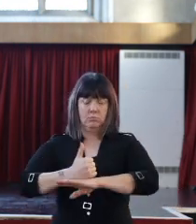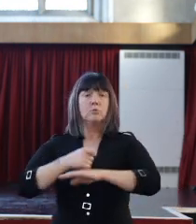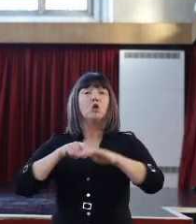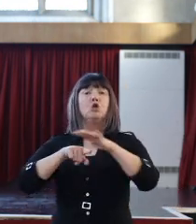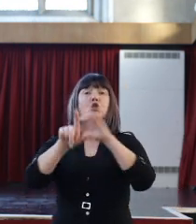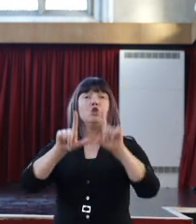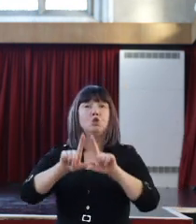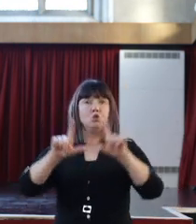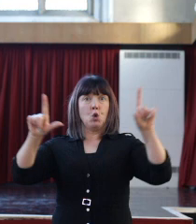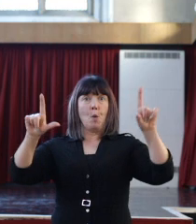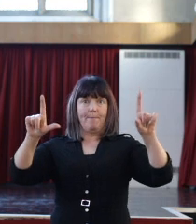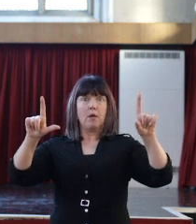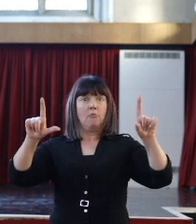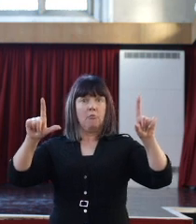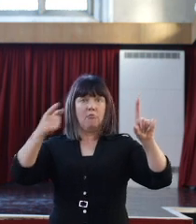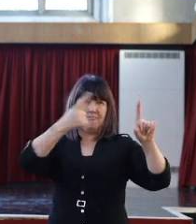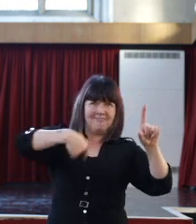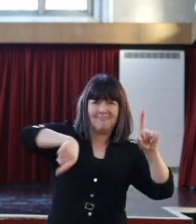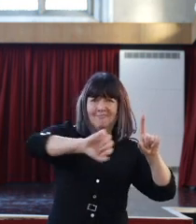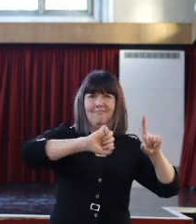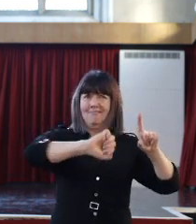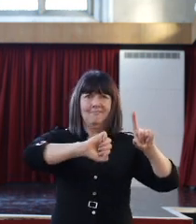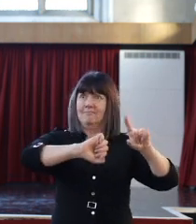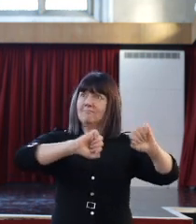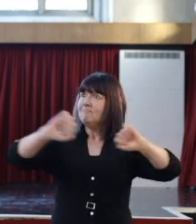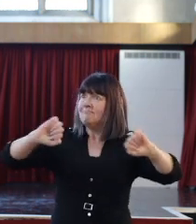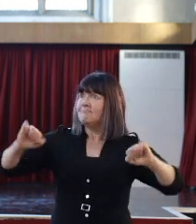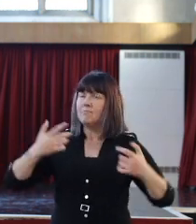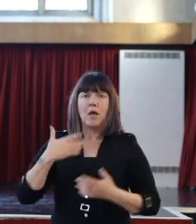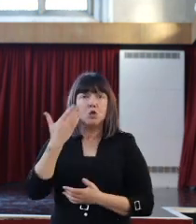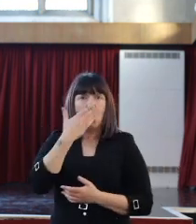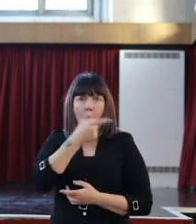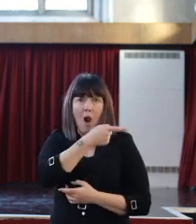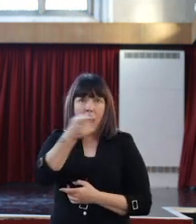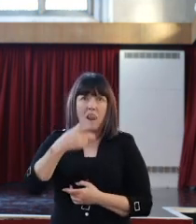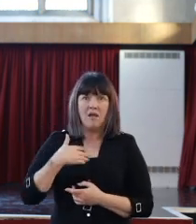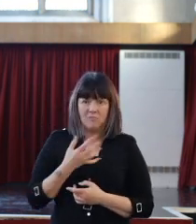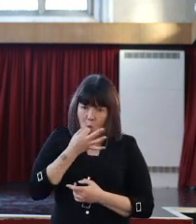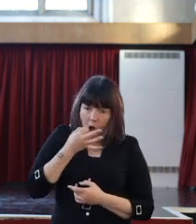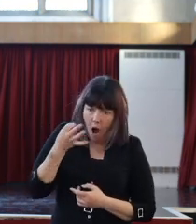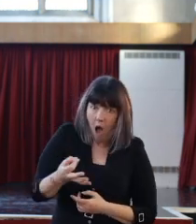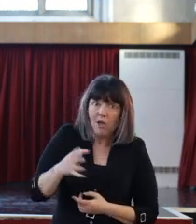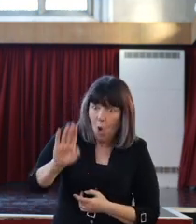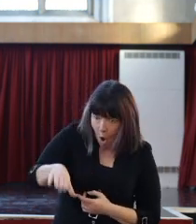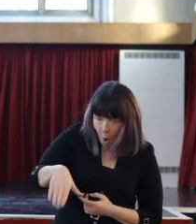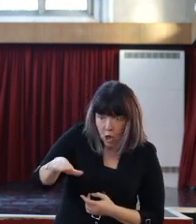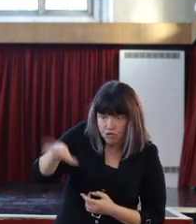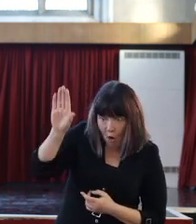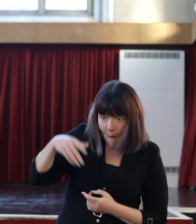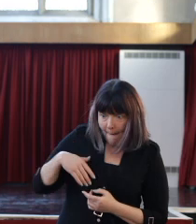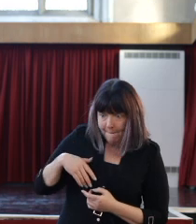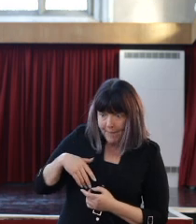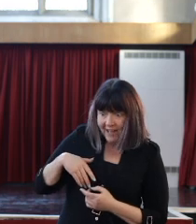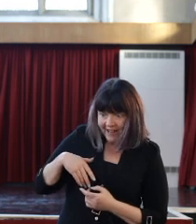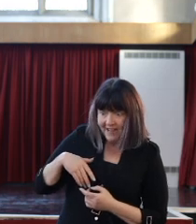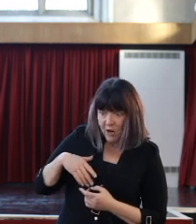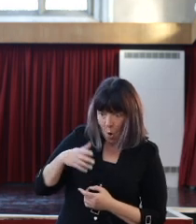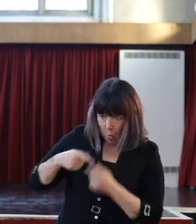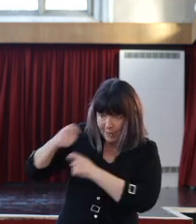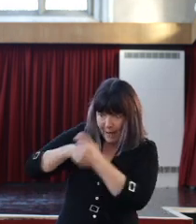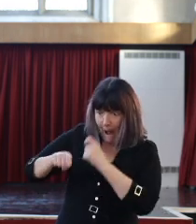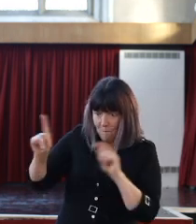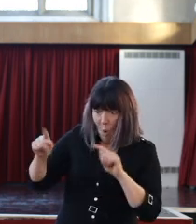stopped answering the question, what do you want to be when you grow up, with the answer doctor or astronaut. And they're starting to